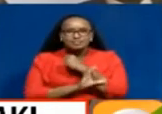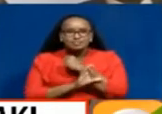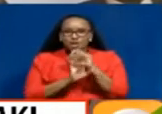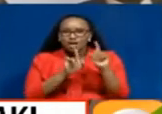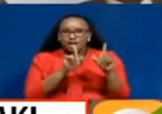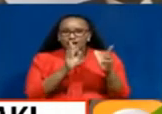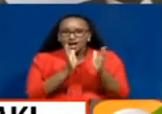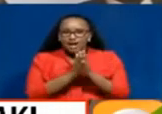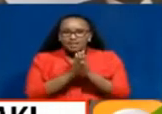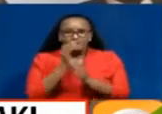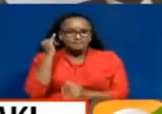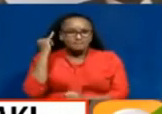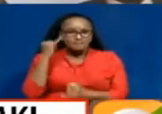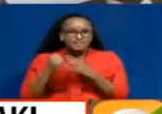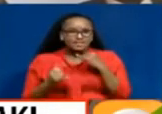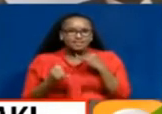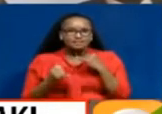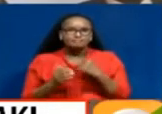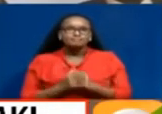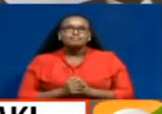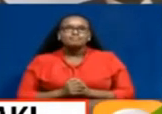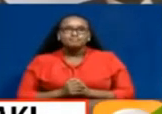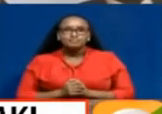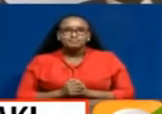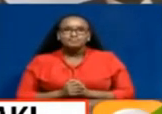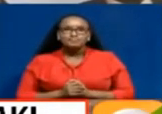And finally,